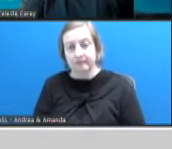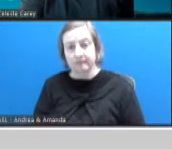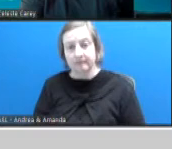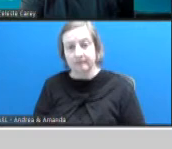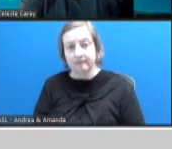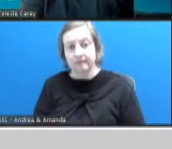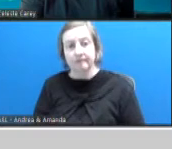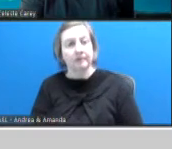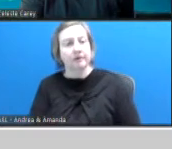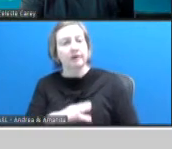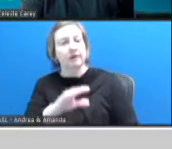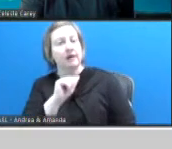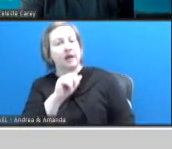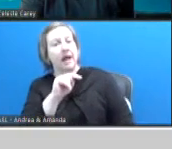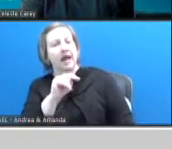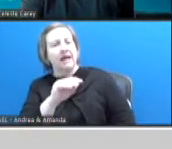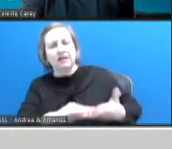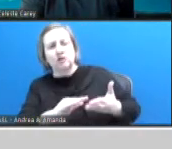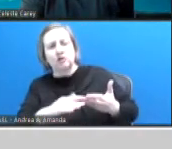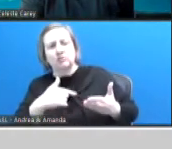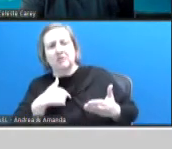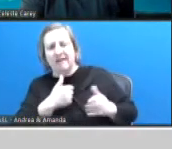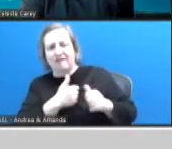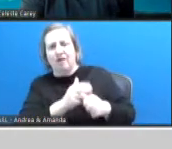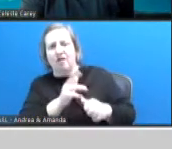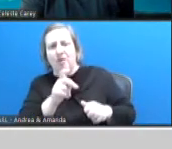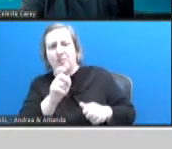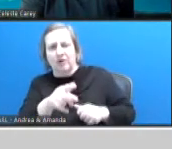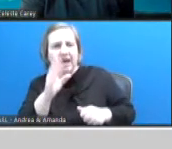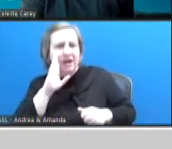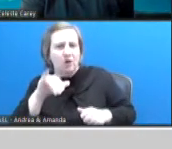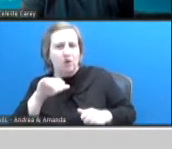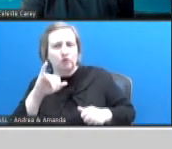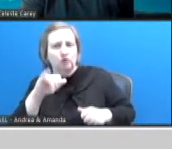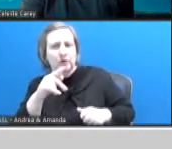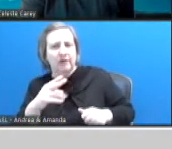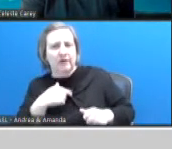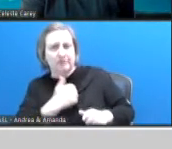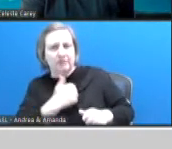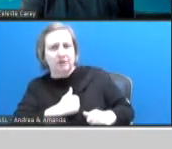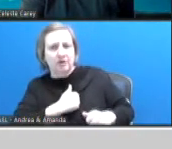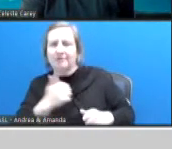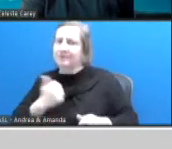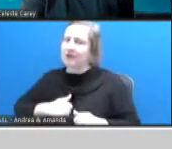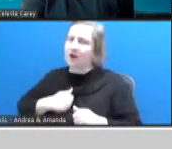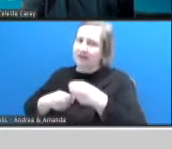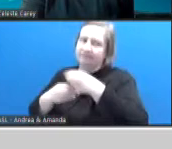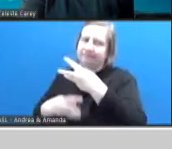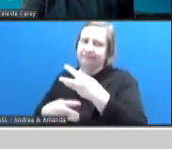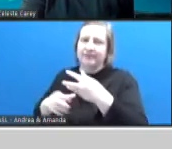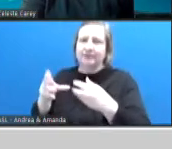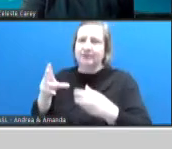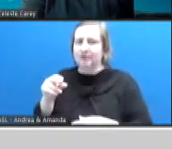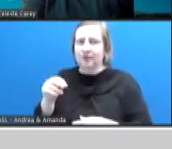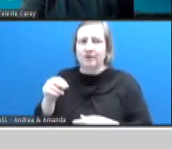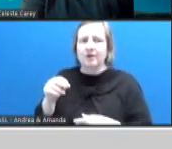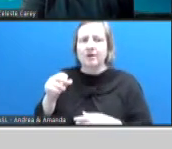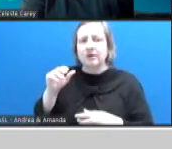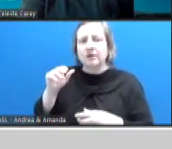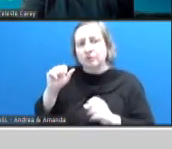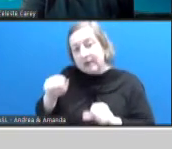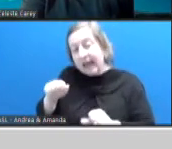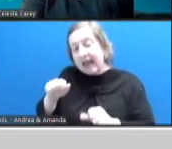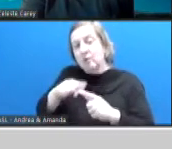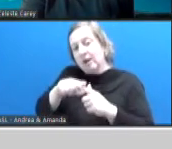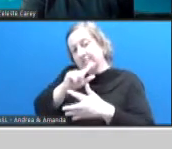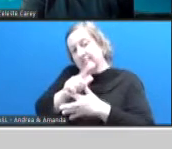Excuse me, can I just ask a follow-up question? I know, Judith, I'm sorry. Yeah, I'm sorry, there's a queue. So absolutely you can as soon as we get